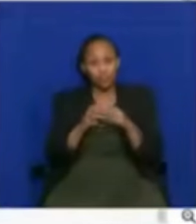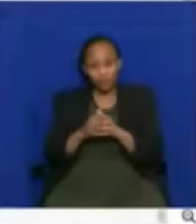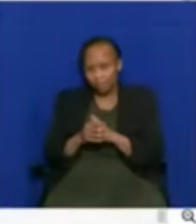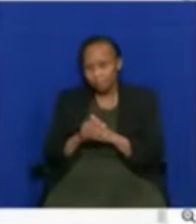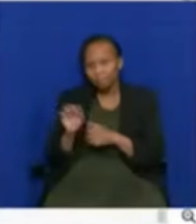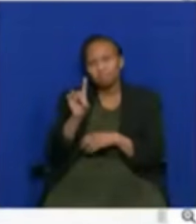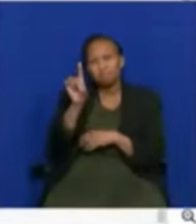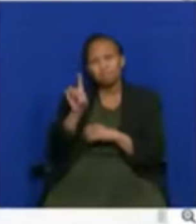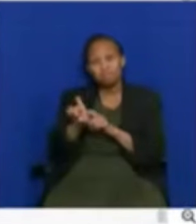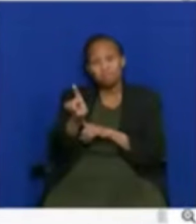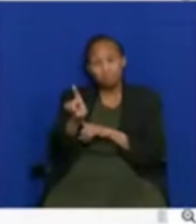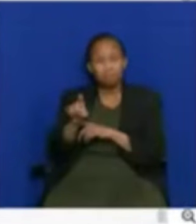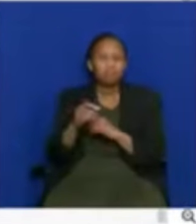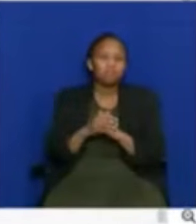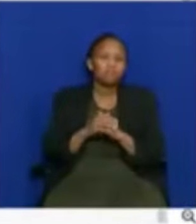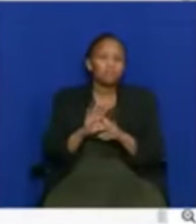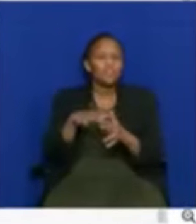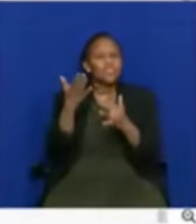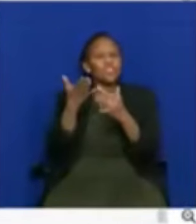these dockets were opened in October?